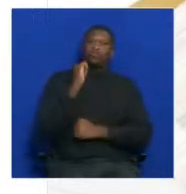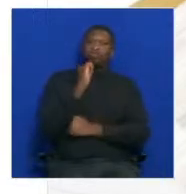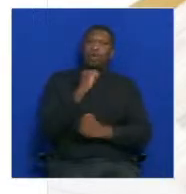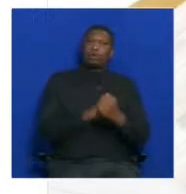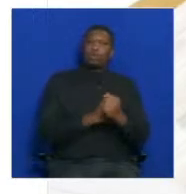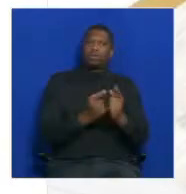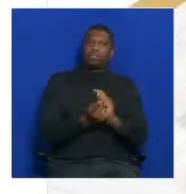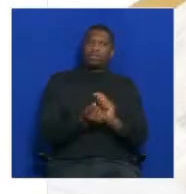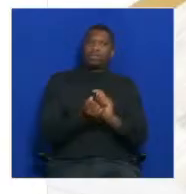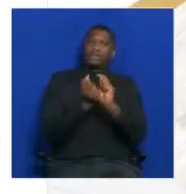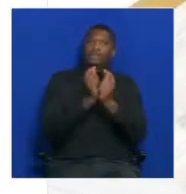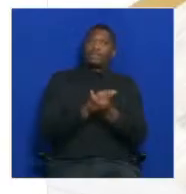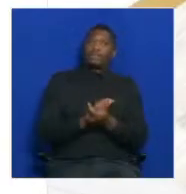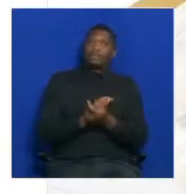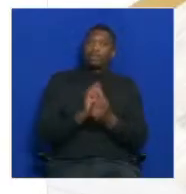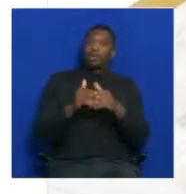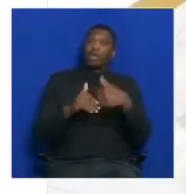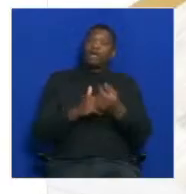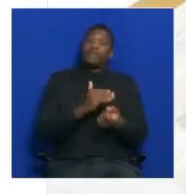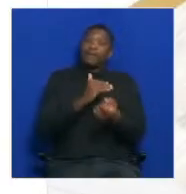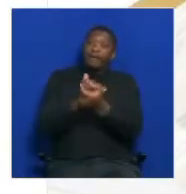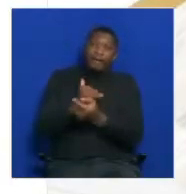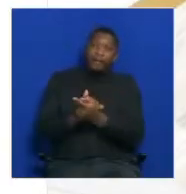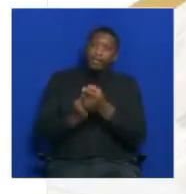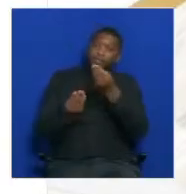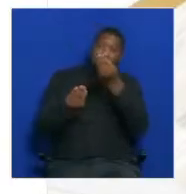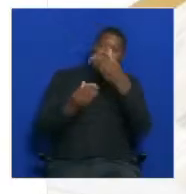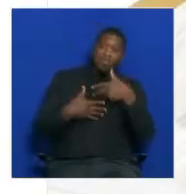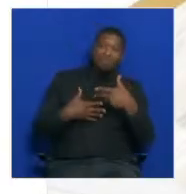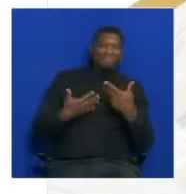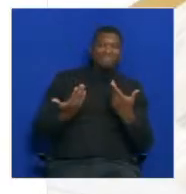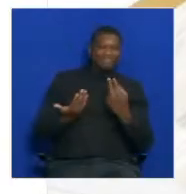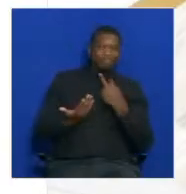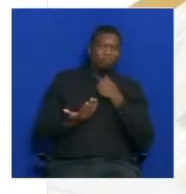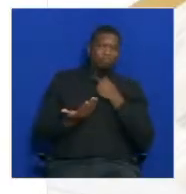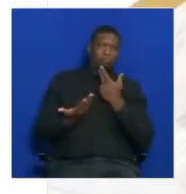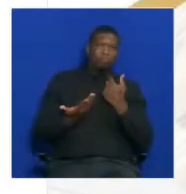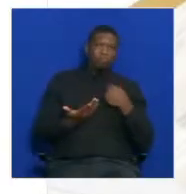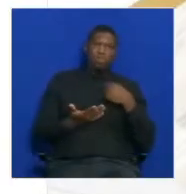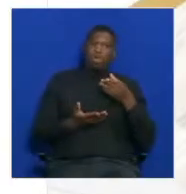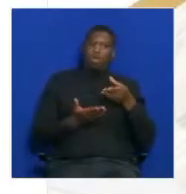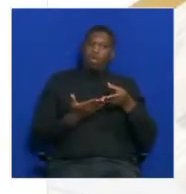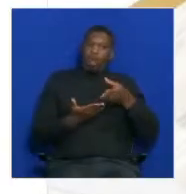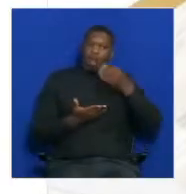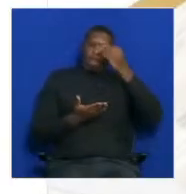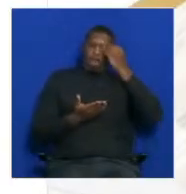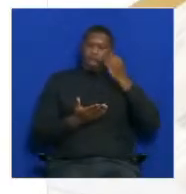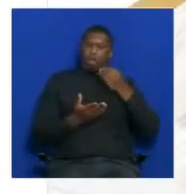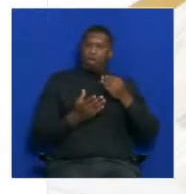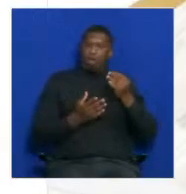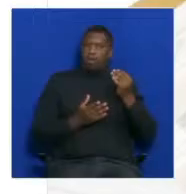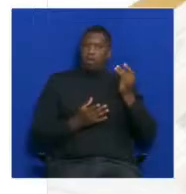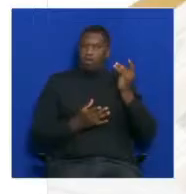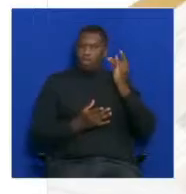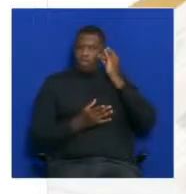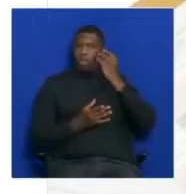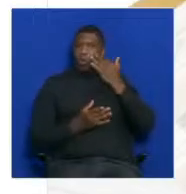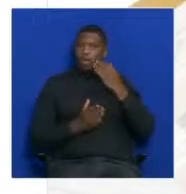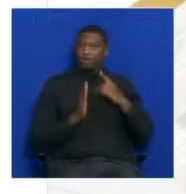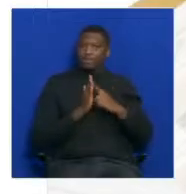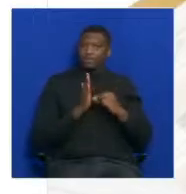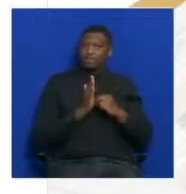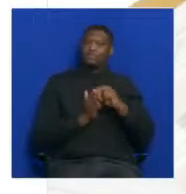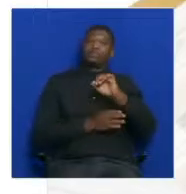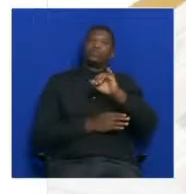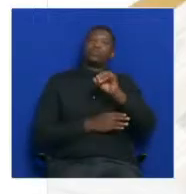communicated to me at the time. I only learned of it on the 27th of July 2026. You say this in